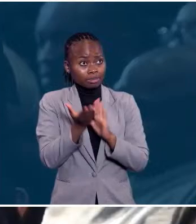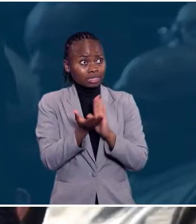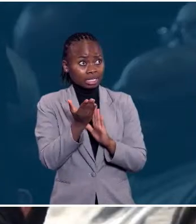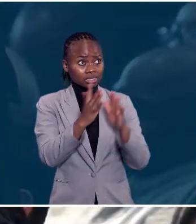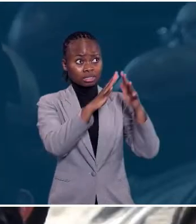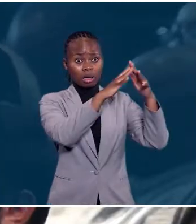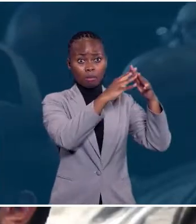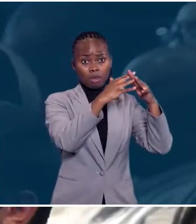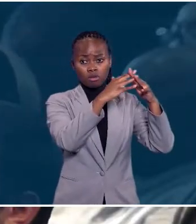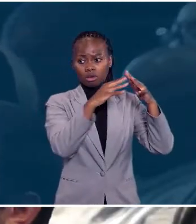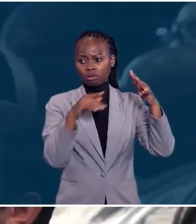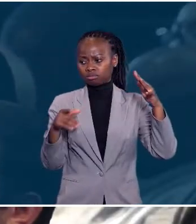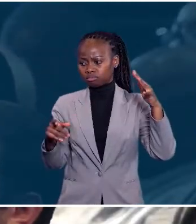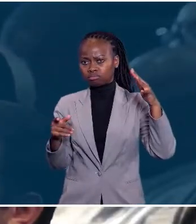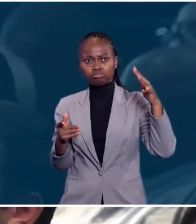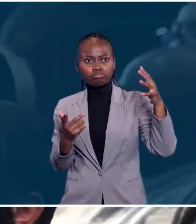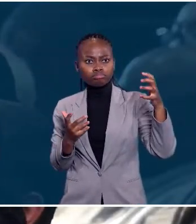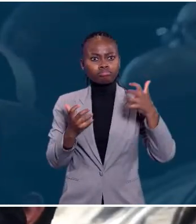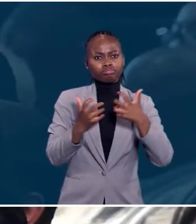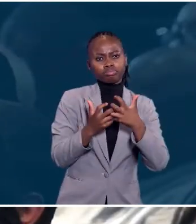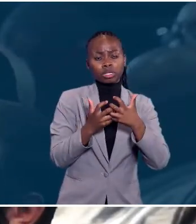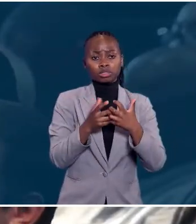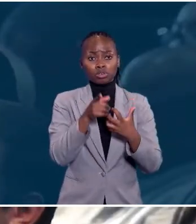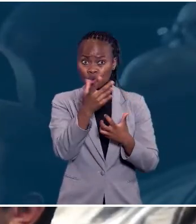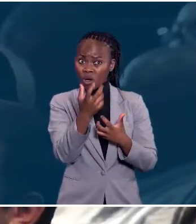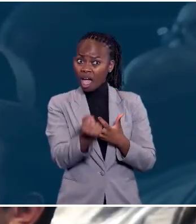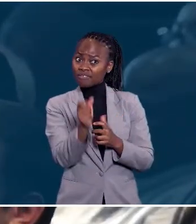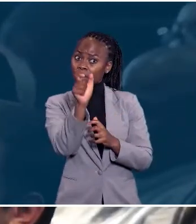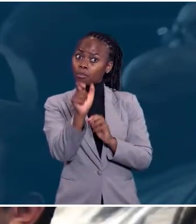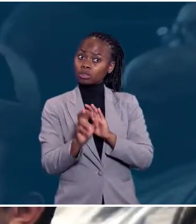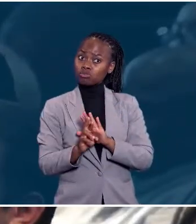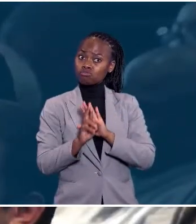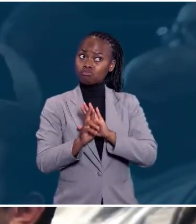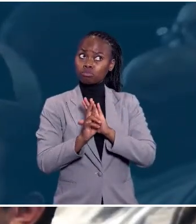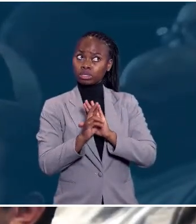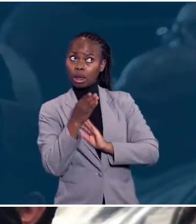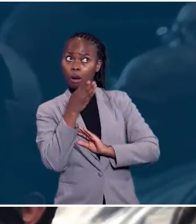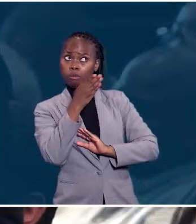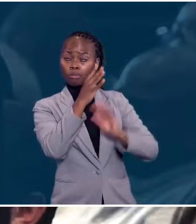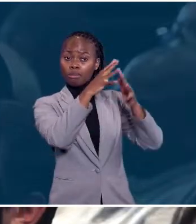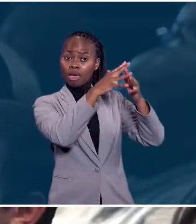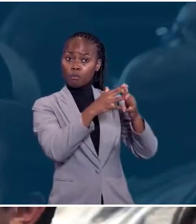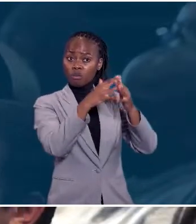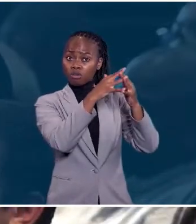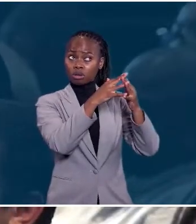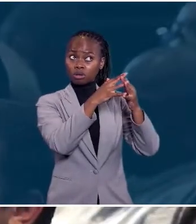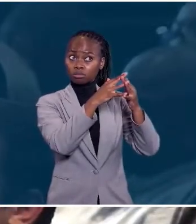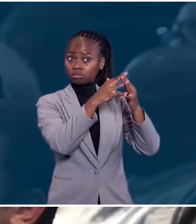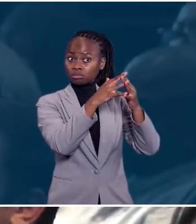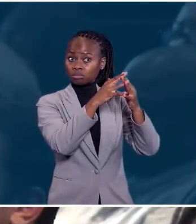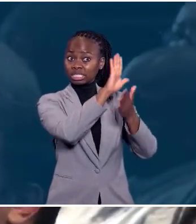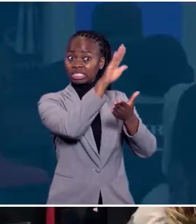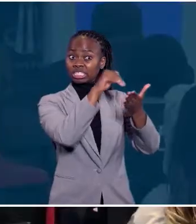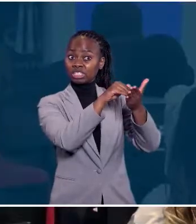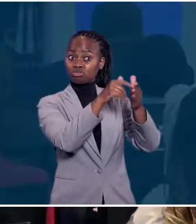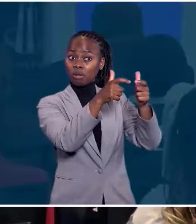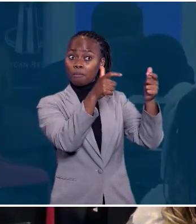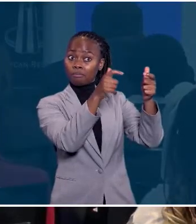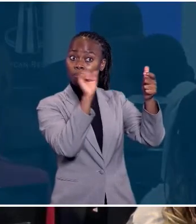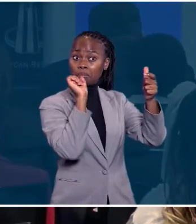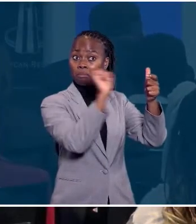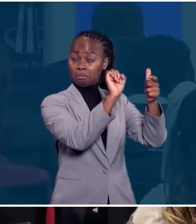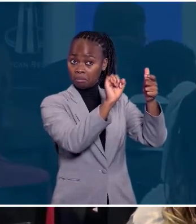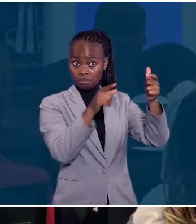been consulted, or do you have a representative also to liaise with the central bank that side? Thank you.